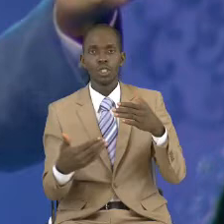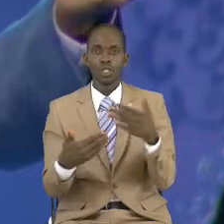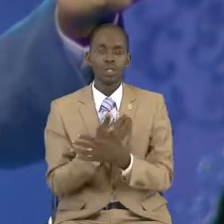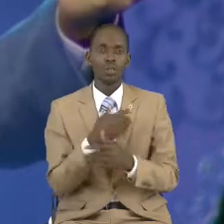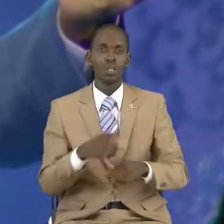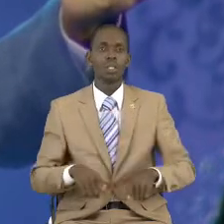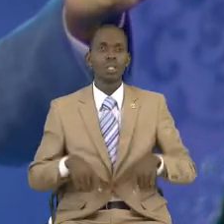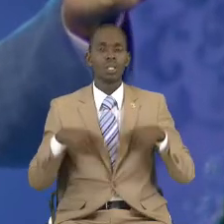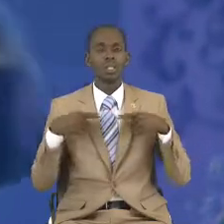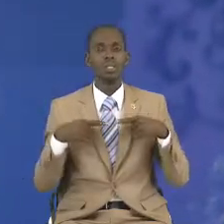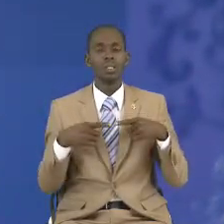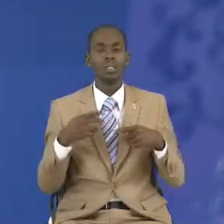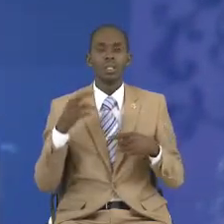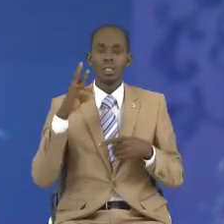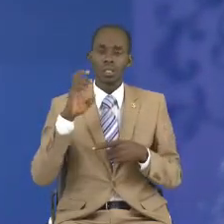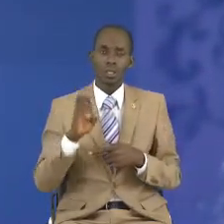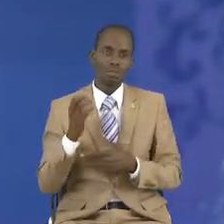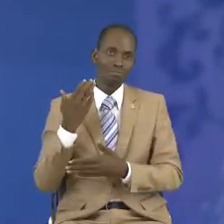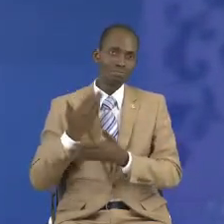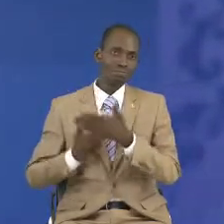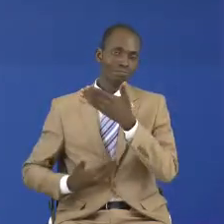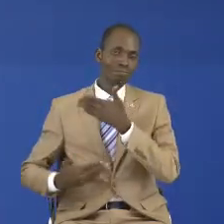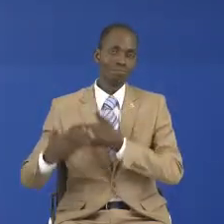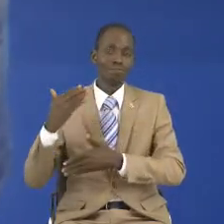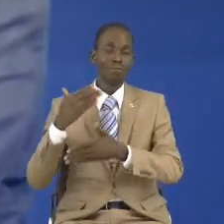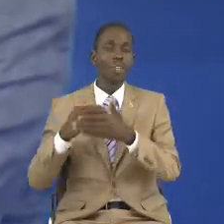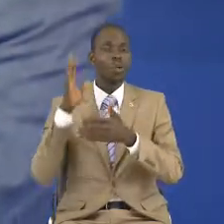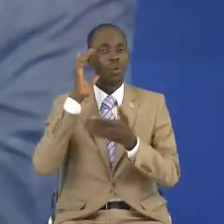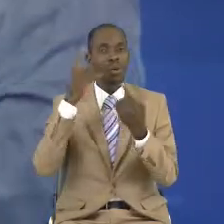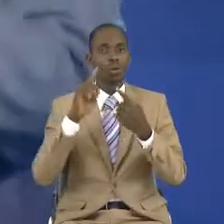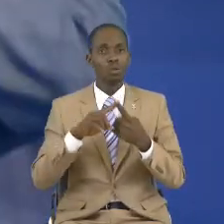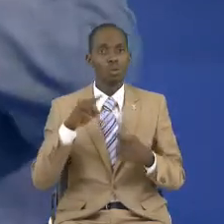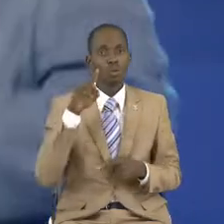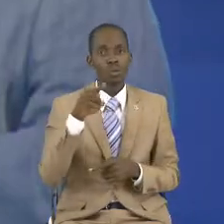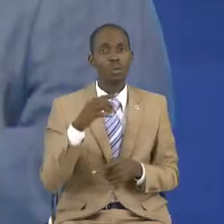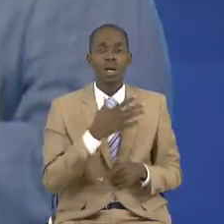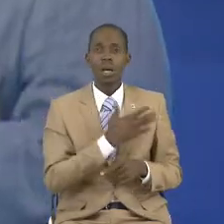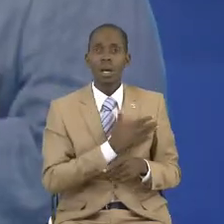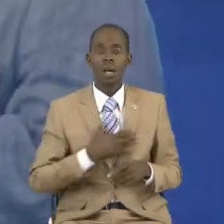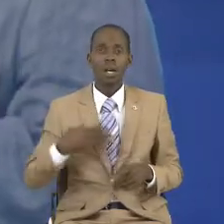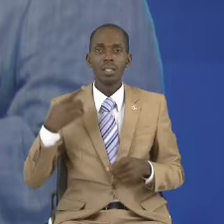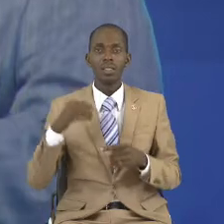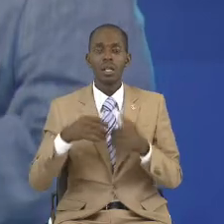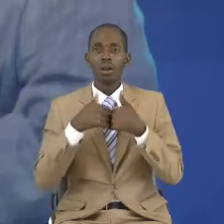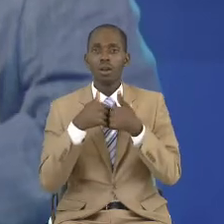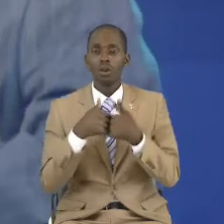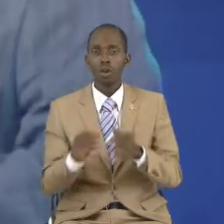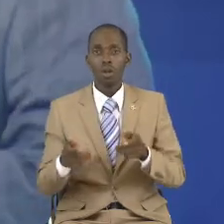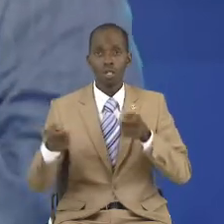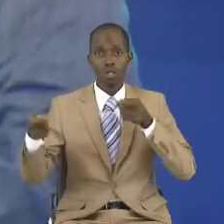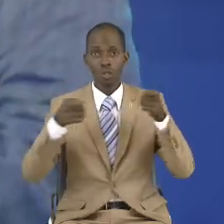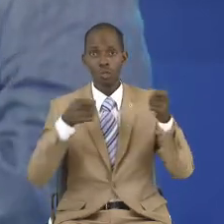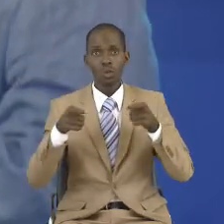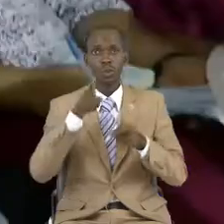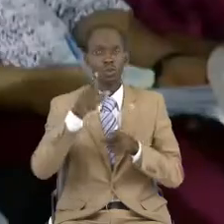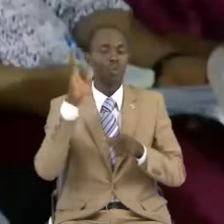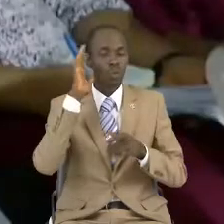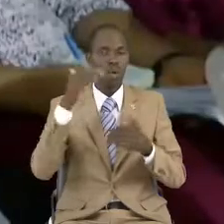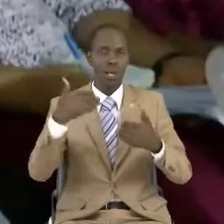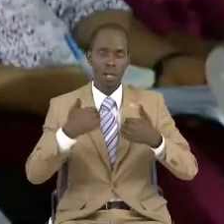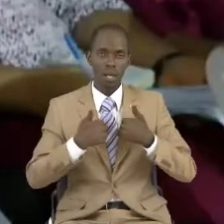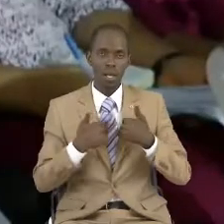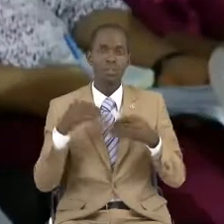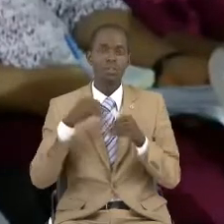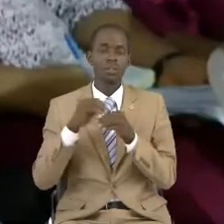regeneration will come to you and the lord's dominion you will have in jesus